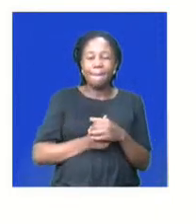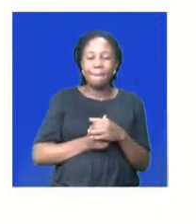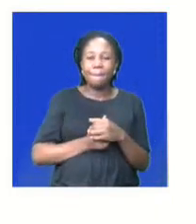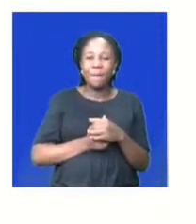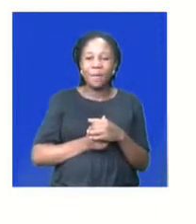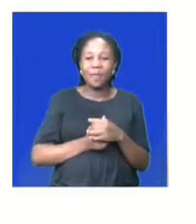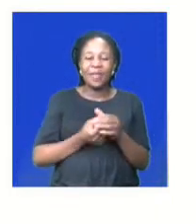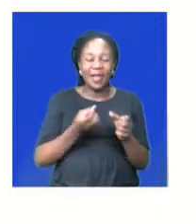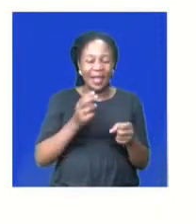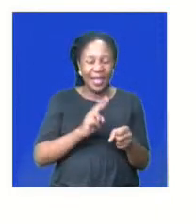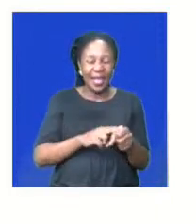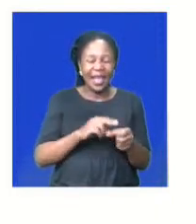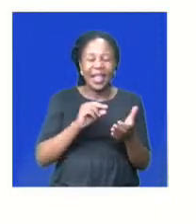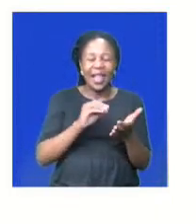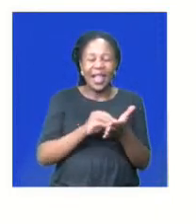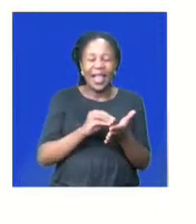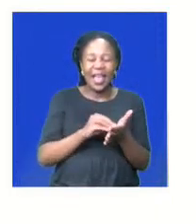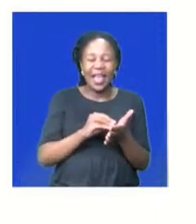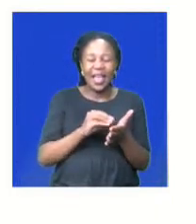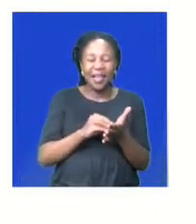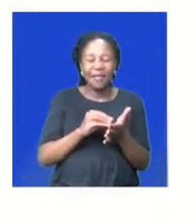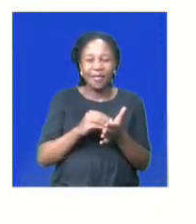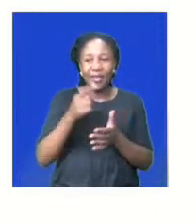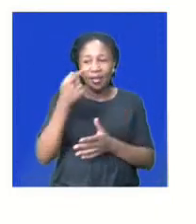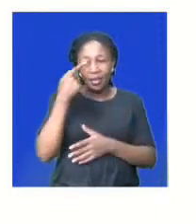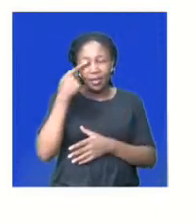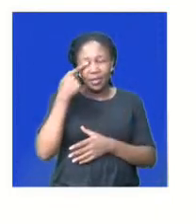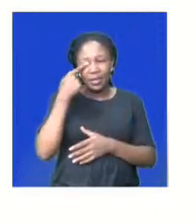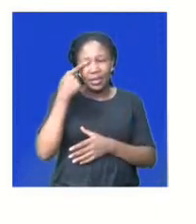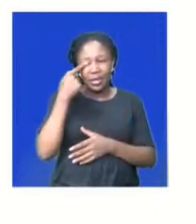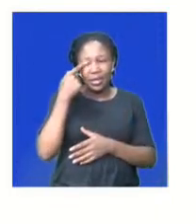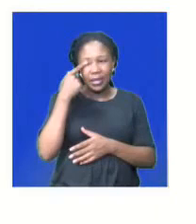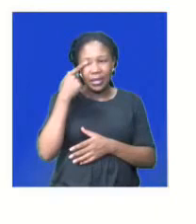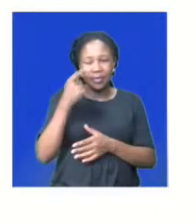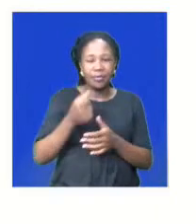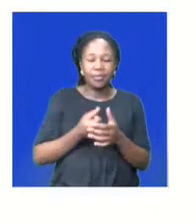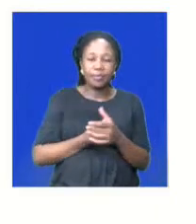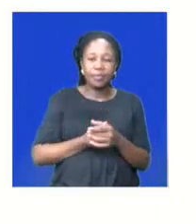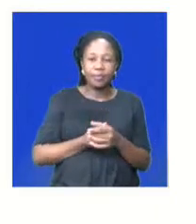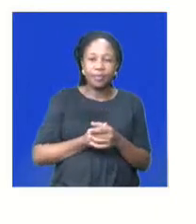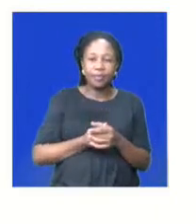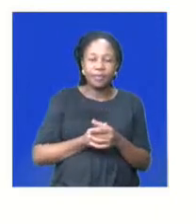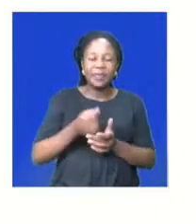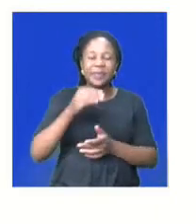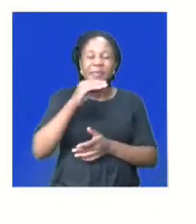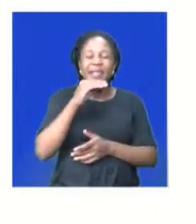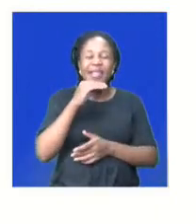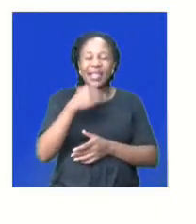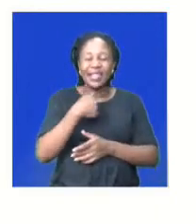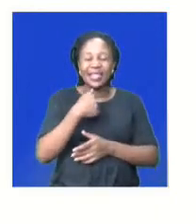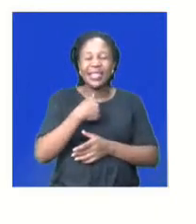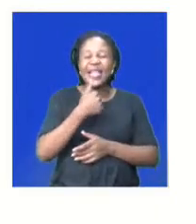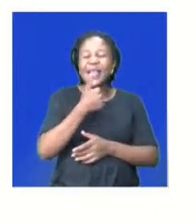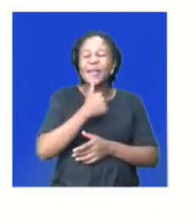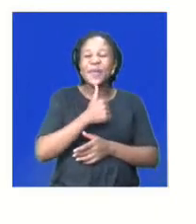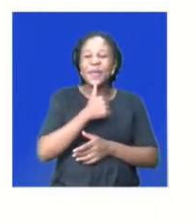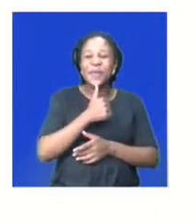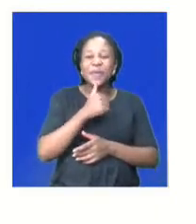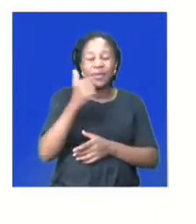of sight. The sense of sight using the